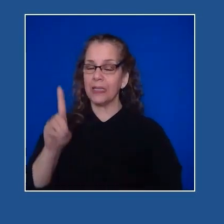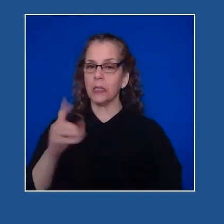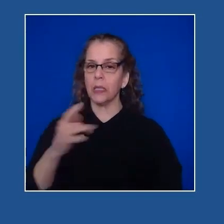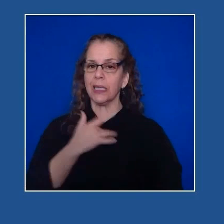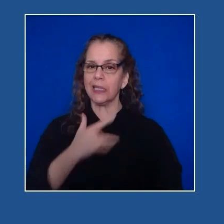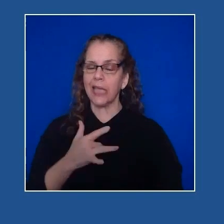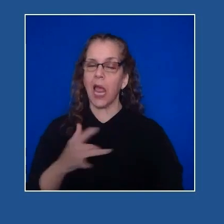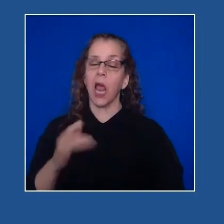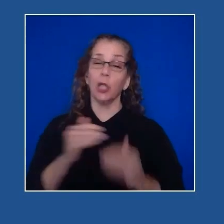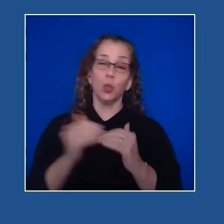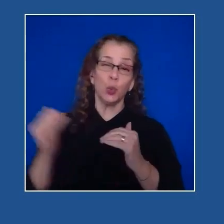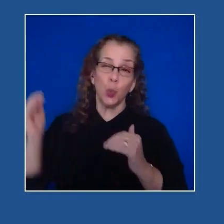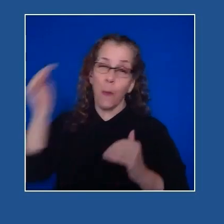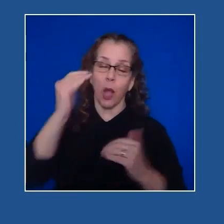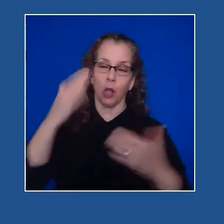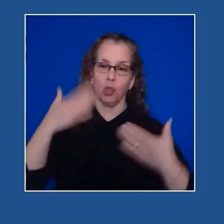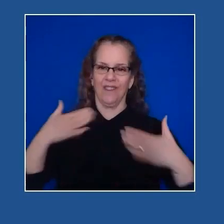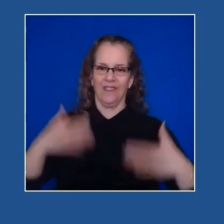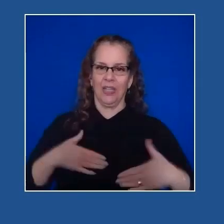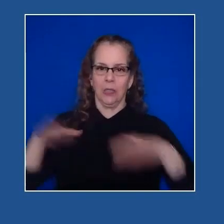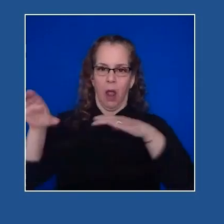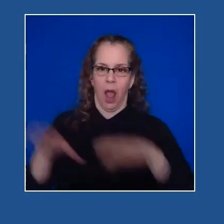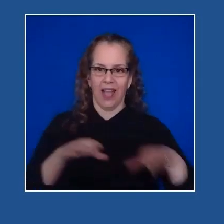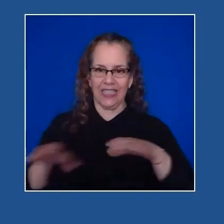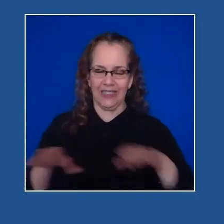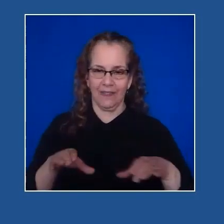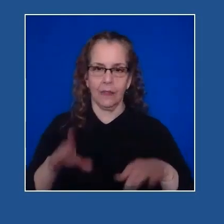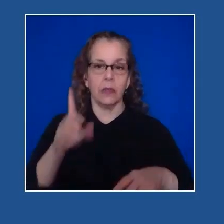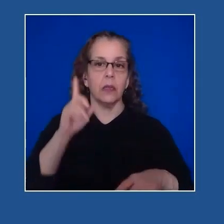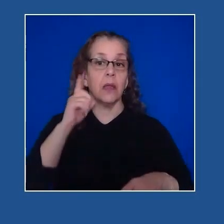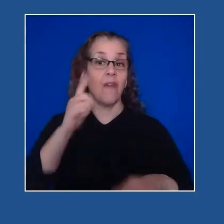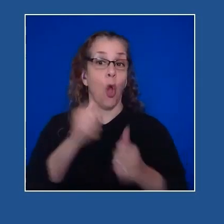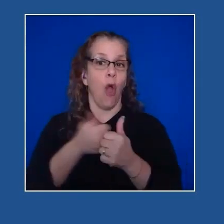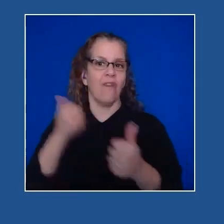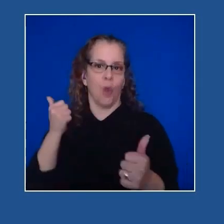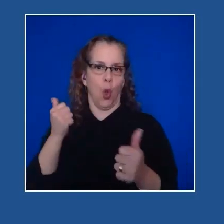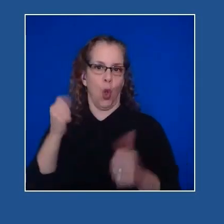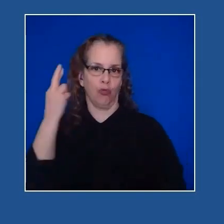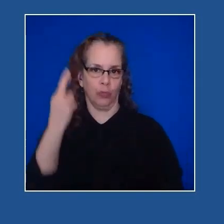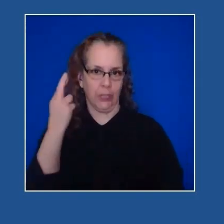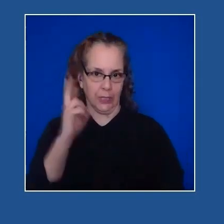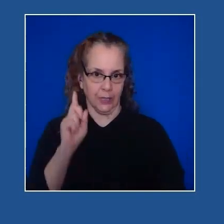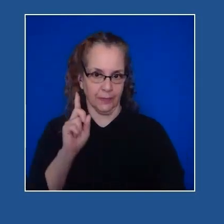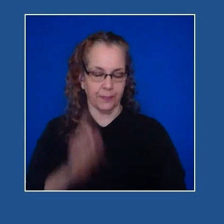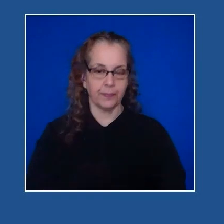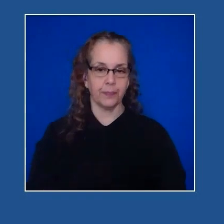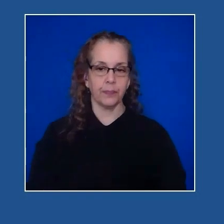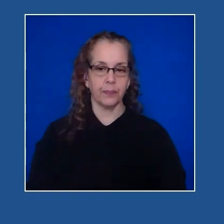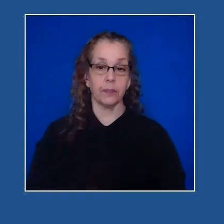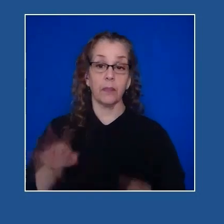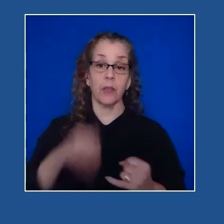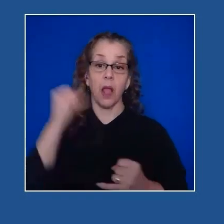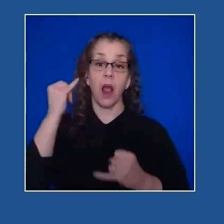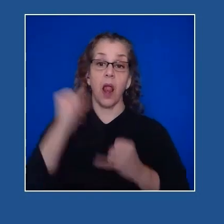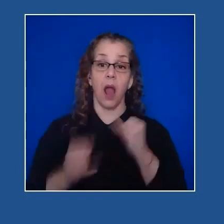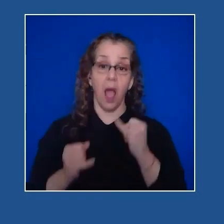activity for different avoidance types of reasons. And finally, because of